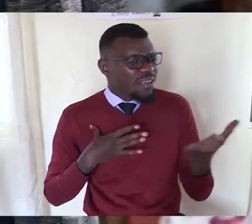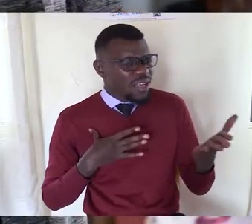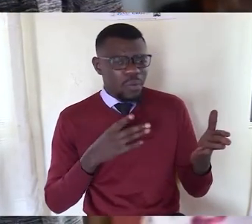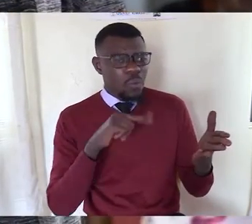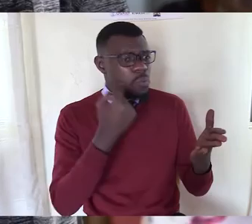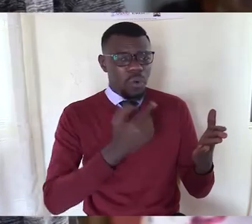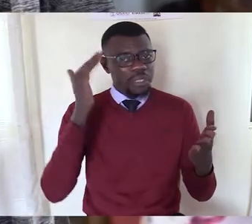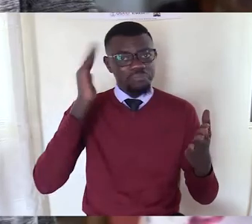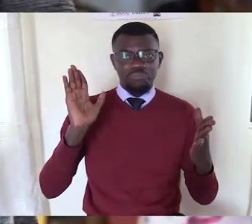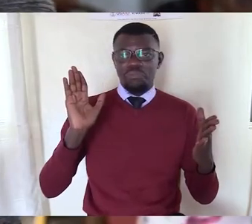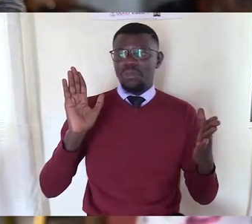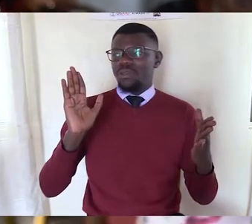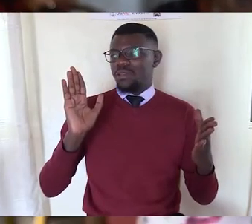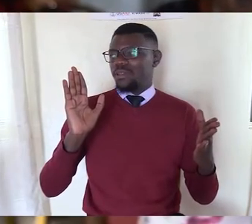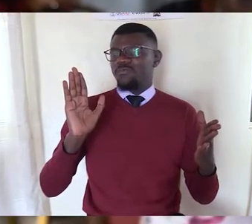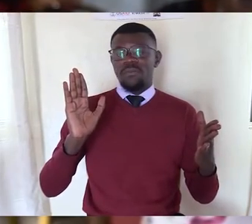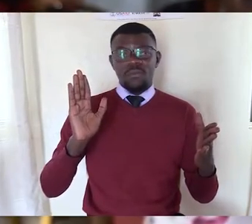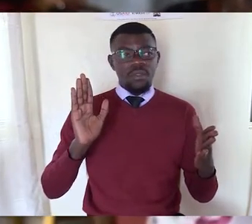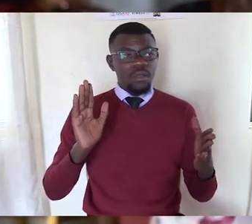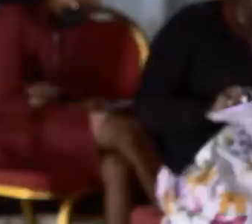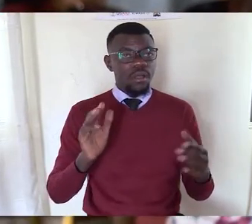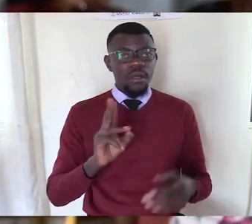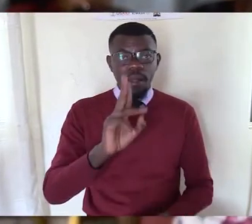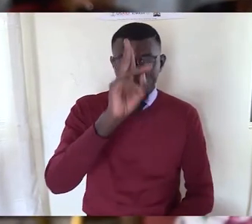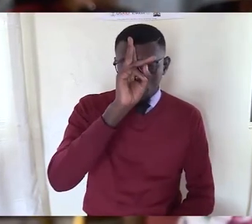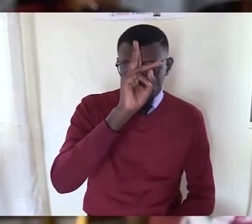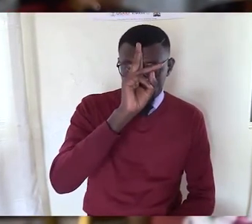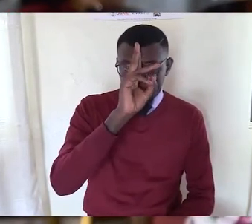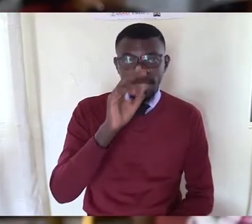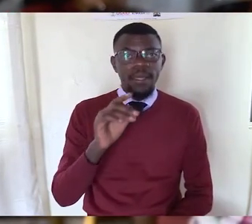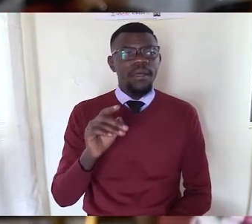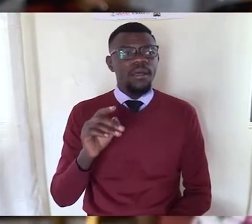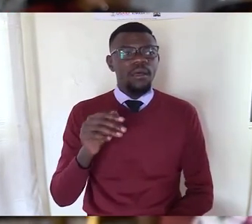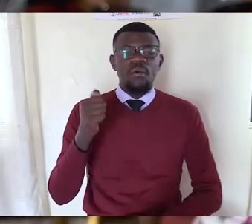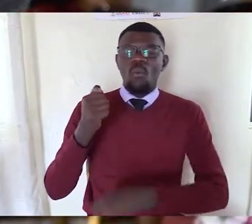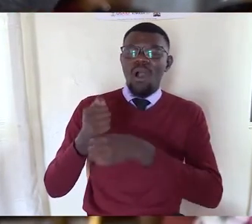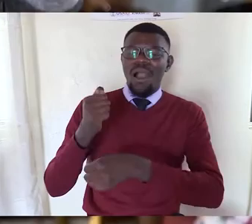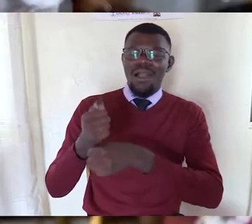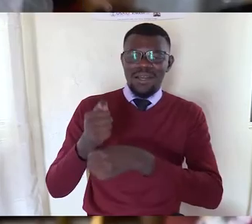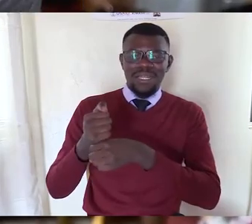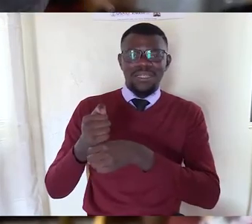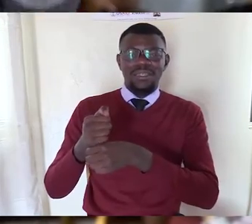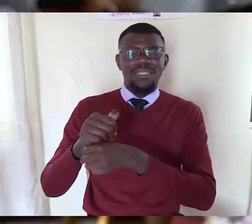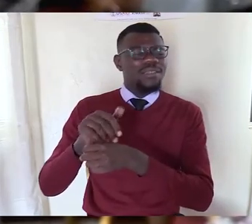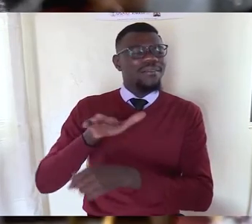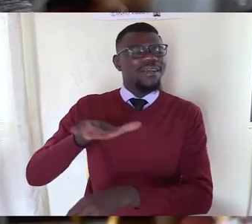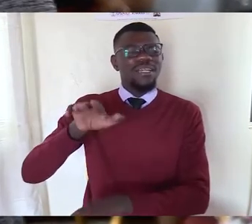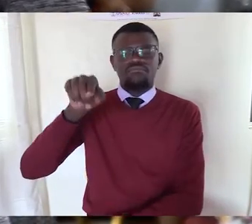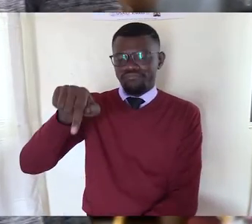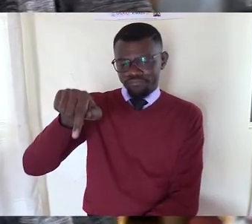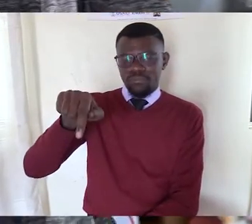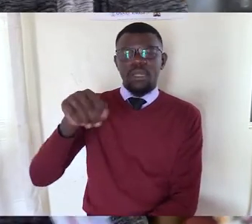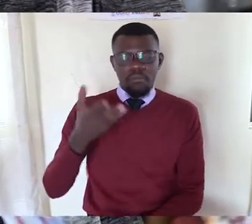hatuwajui. So that was the response of a police officer who is based in one of the places that we